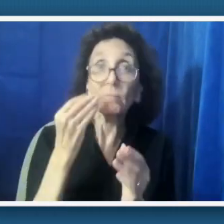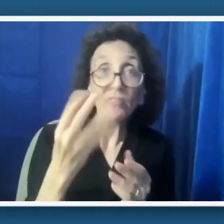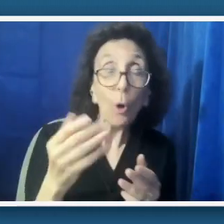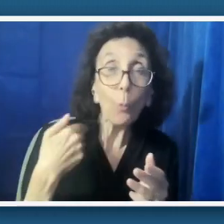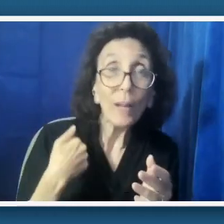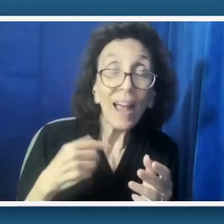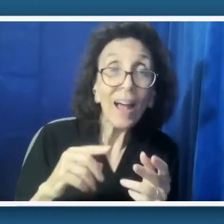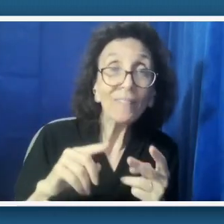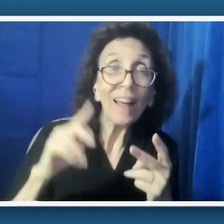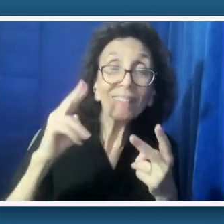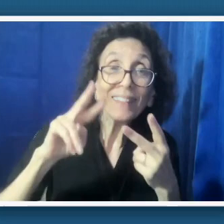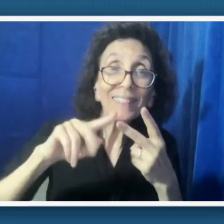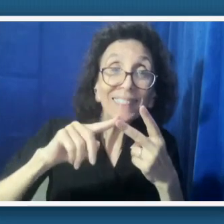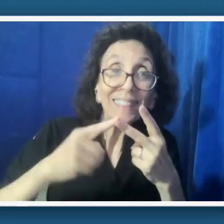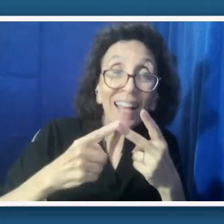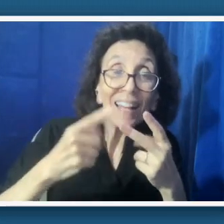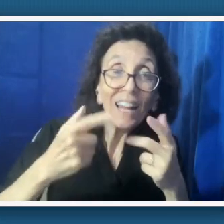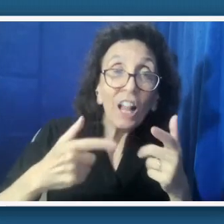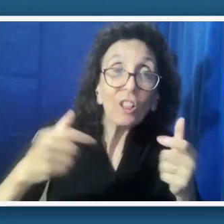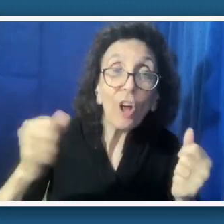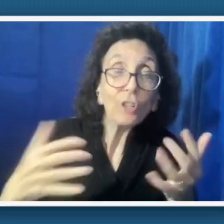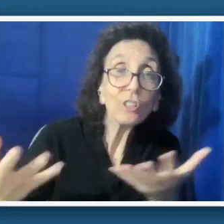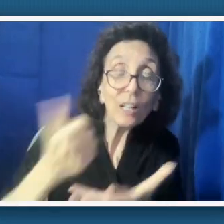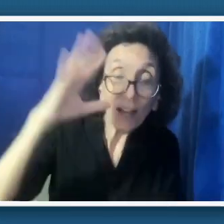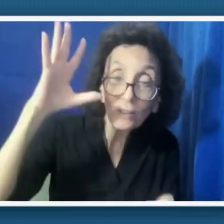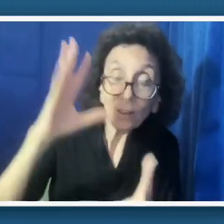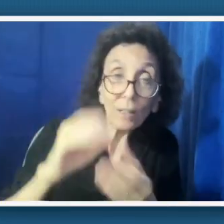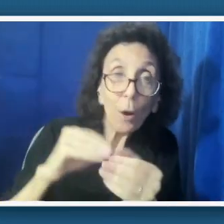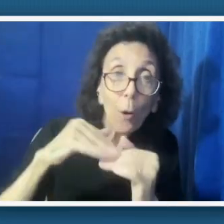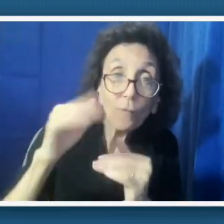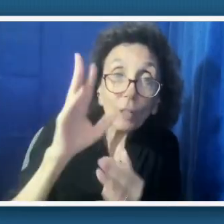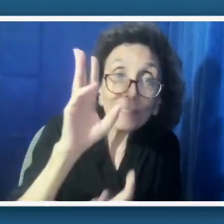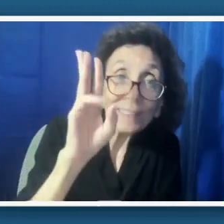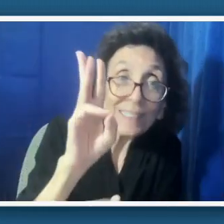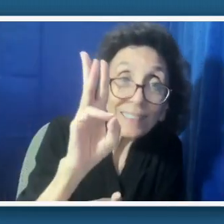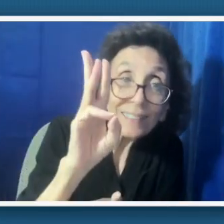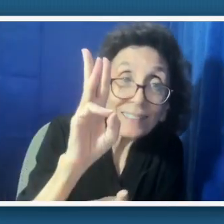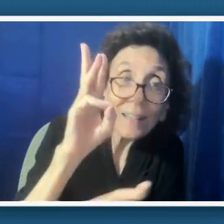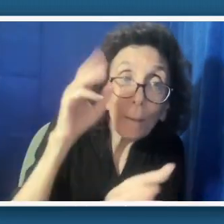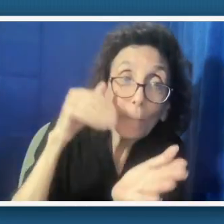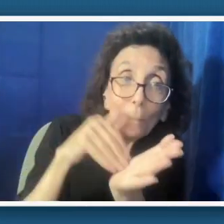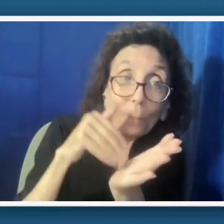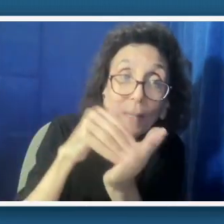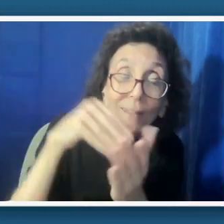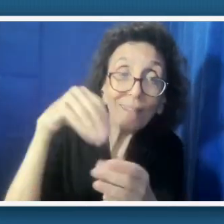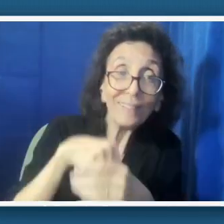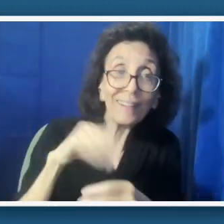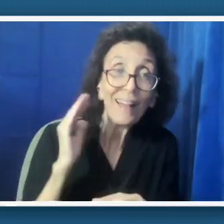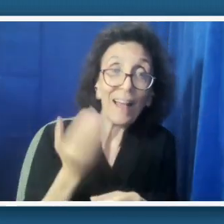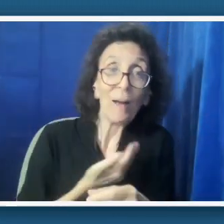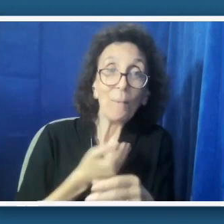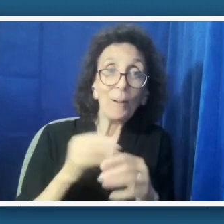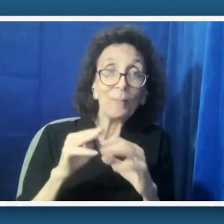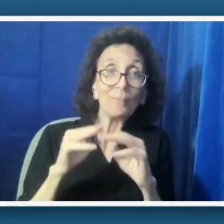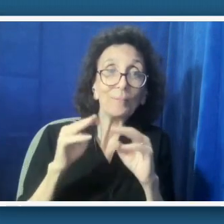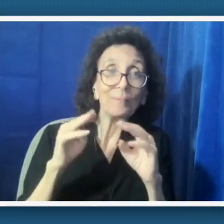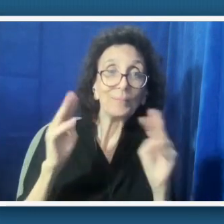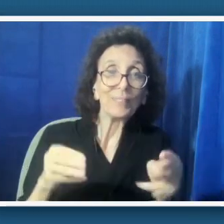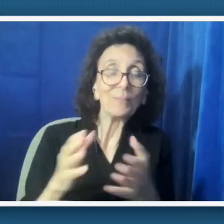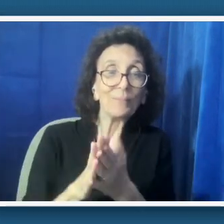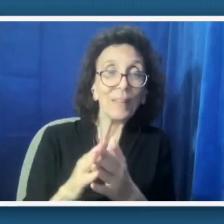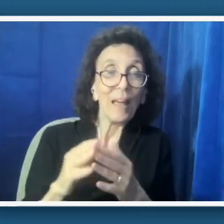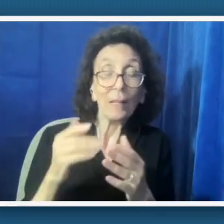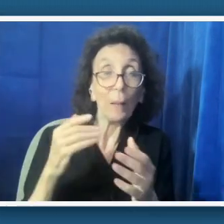collection at the institution with over 6 million objects. And a big chunk of these objects is, of